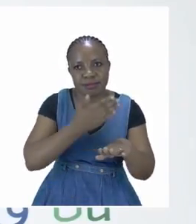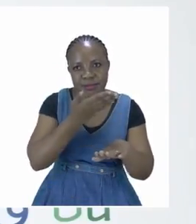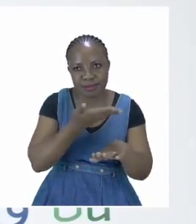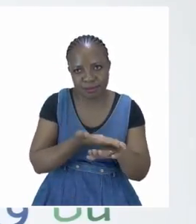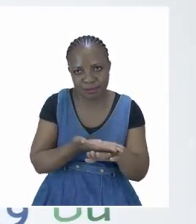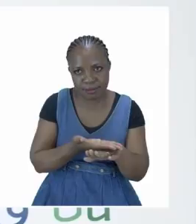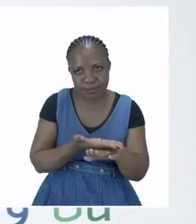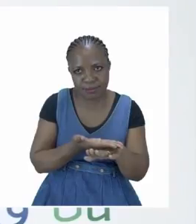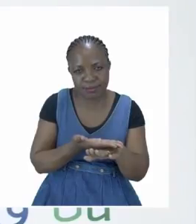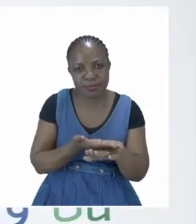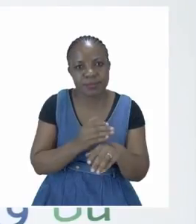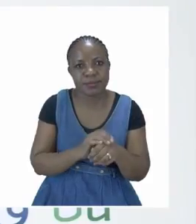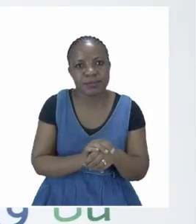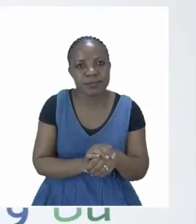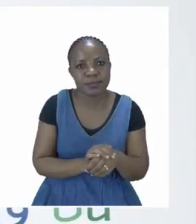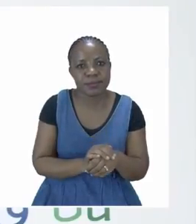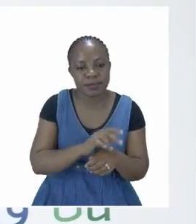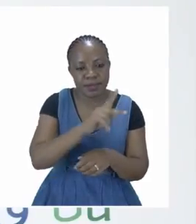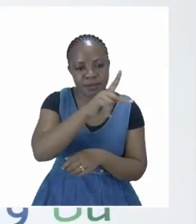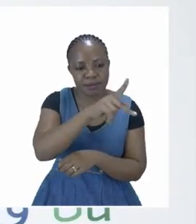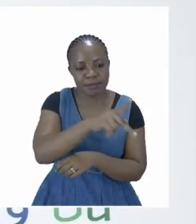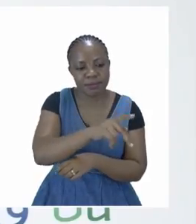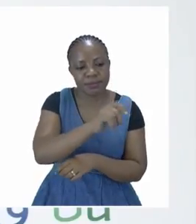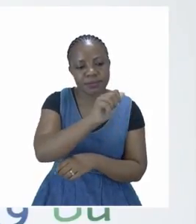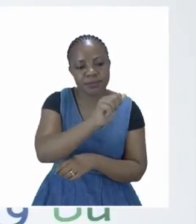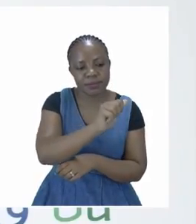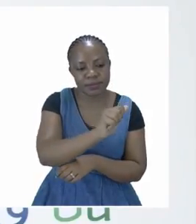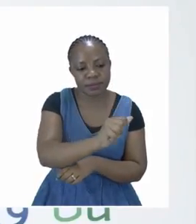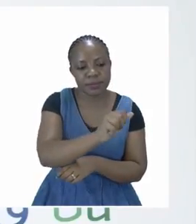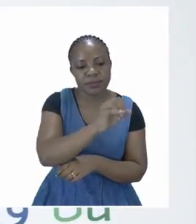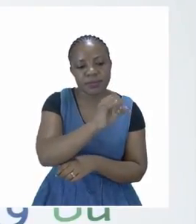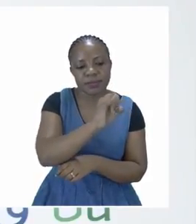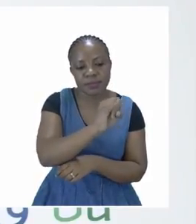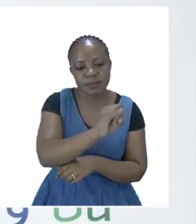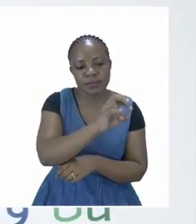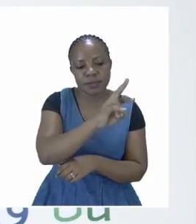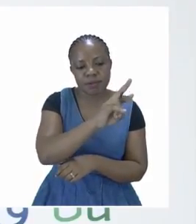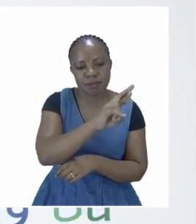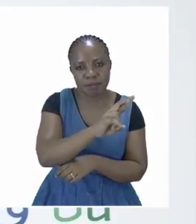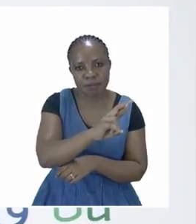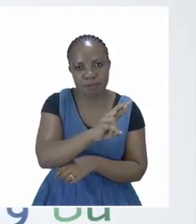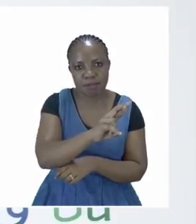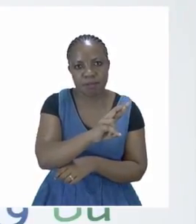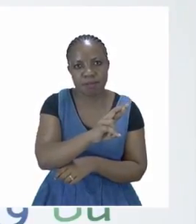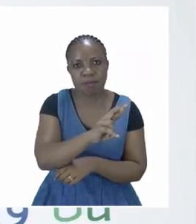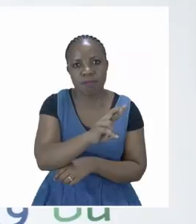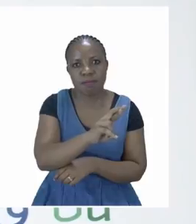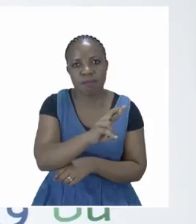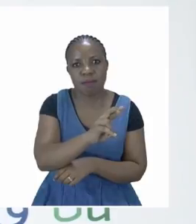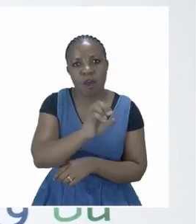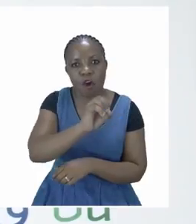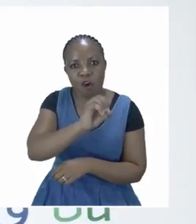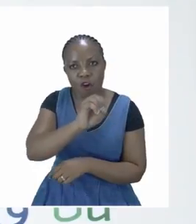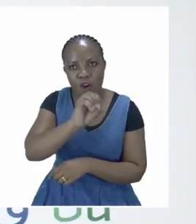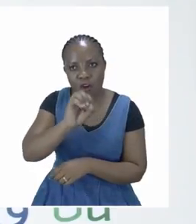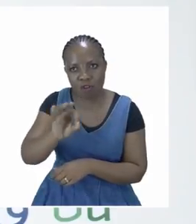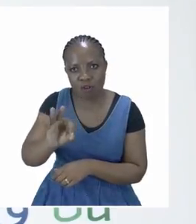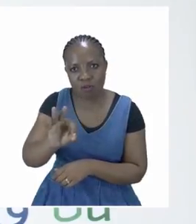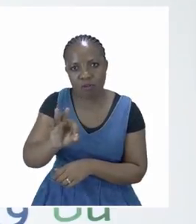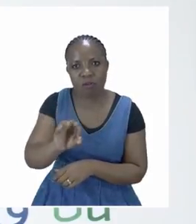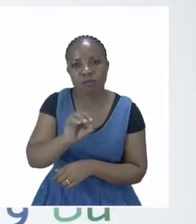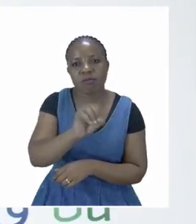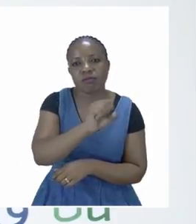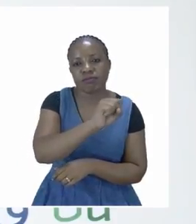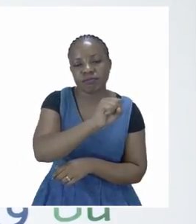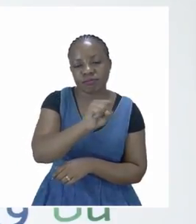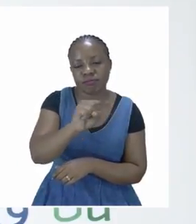together, is pair of scissors. Let's say together,